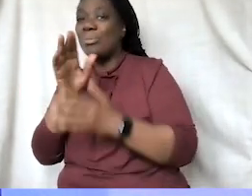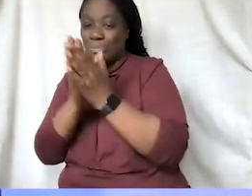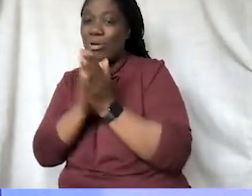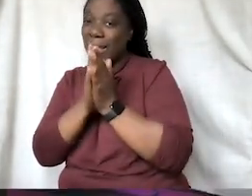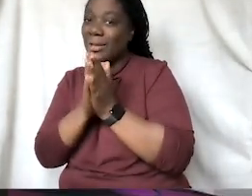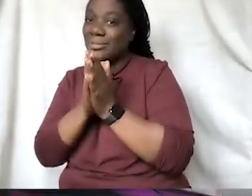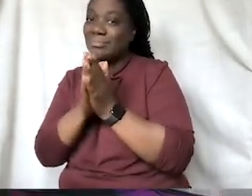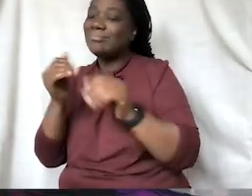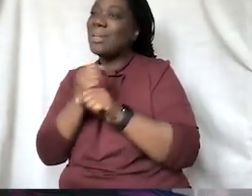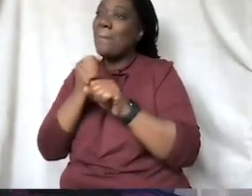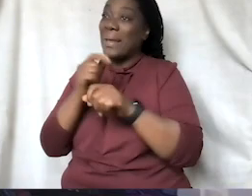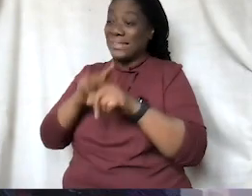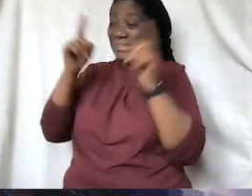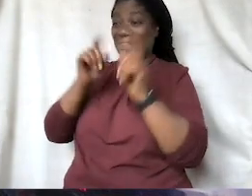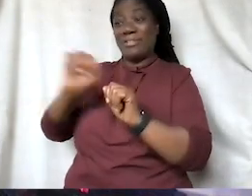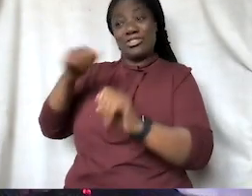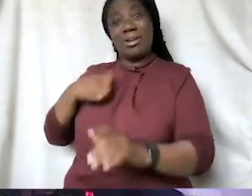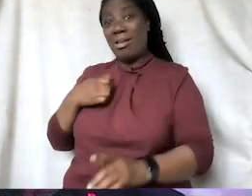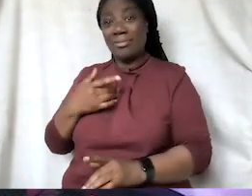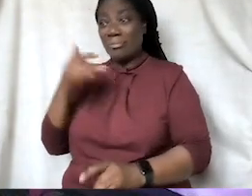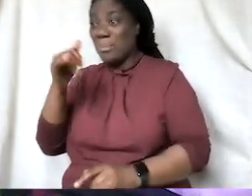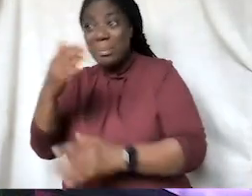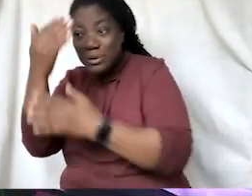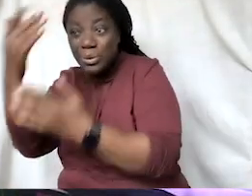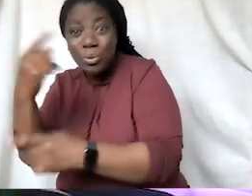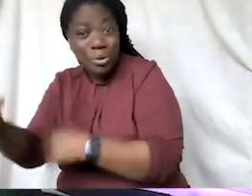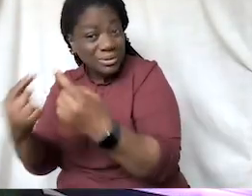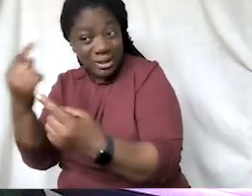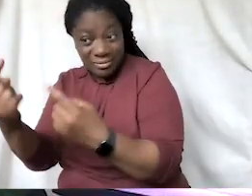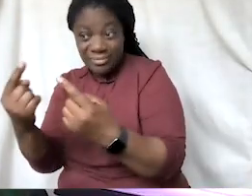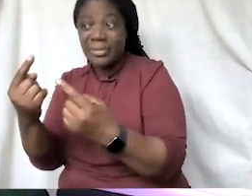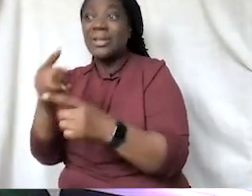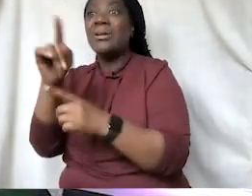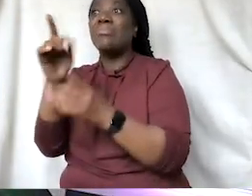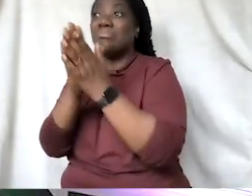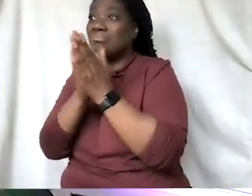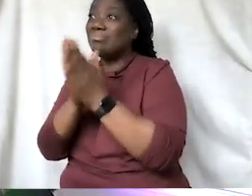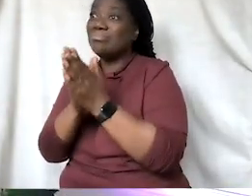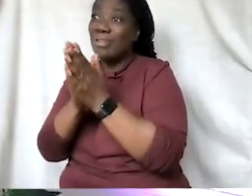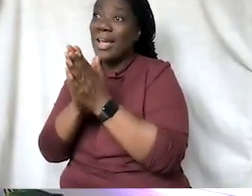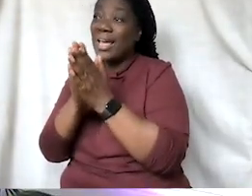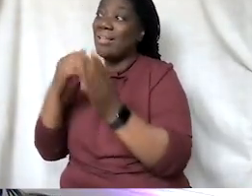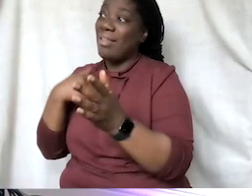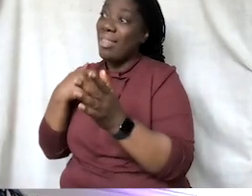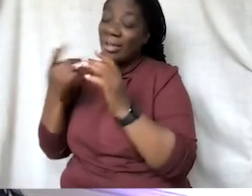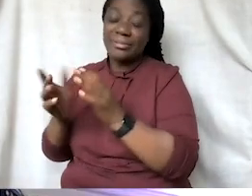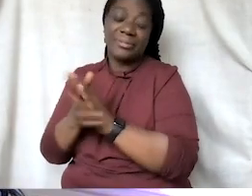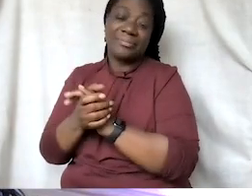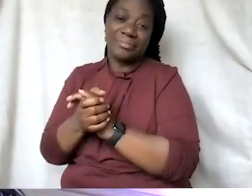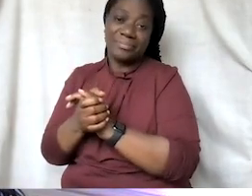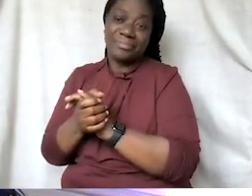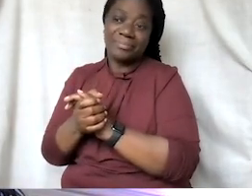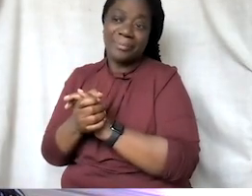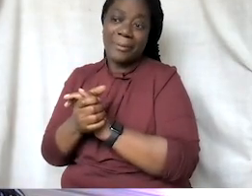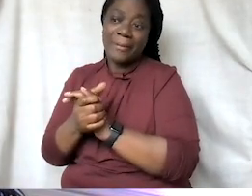a difference in your life. You may not know it, but prayer is keeping you alive today. I'm happy